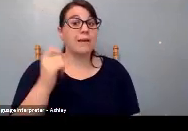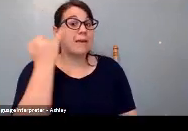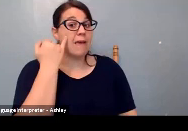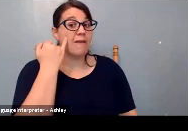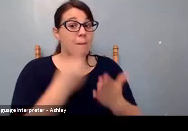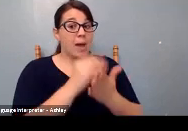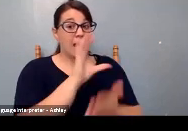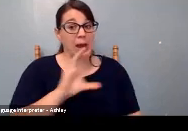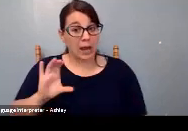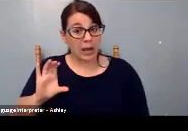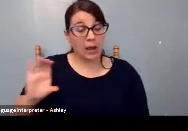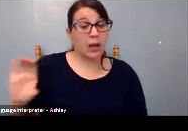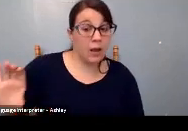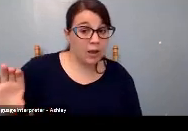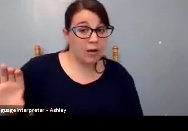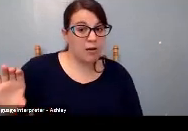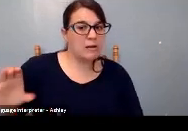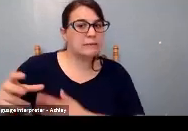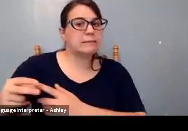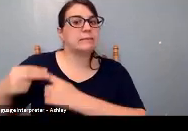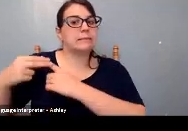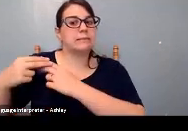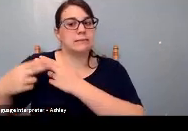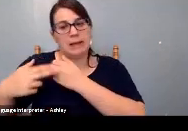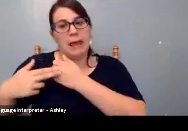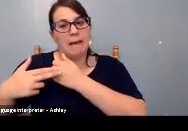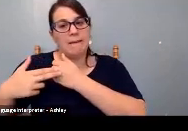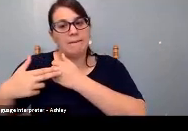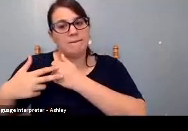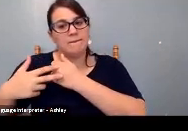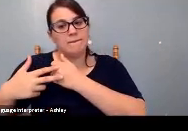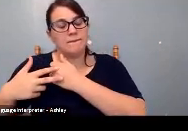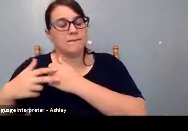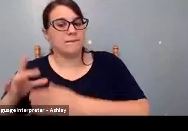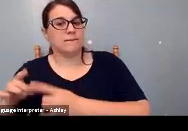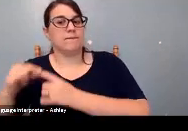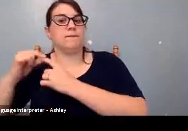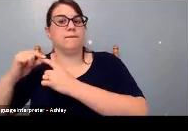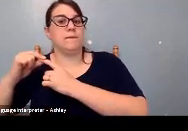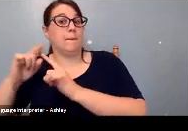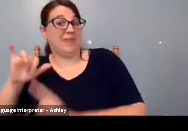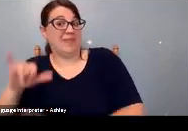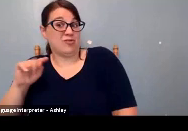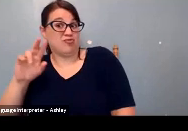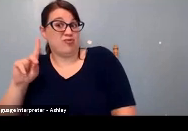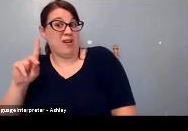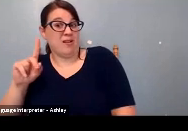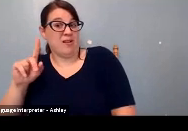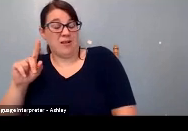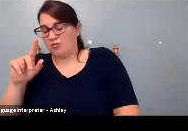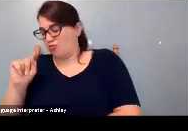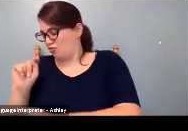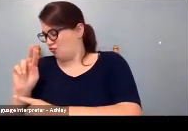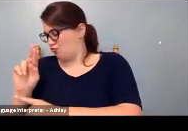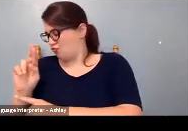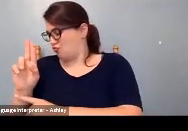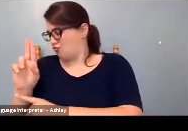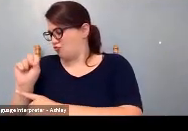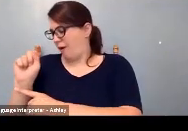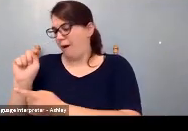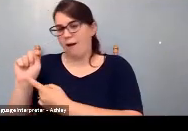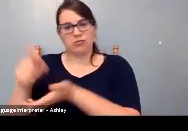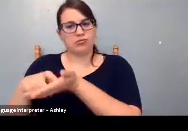the $2,000 limit. However, we know that trust does require a lawyer to establish, and they can be very